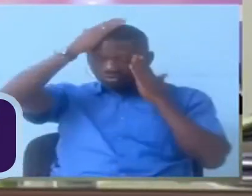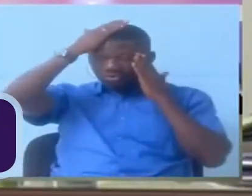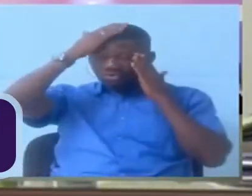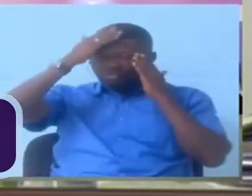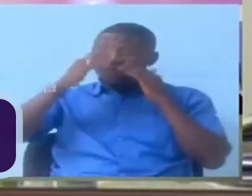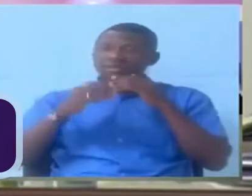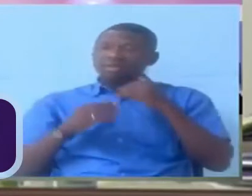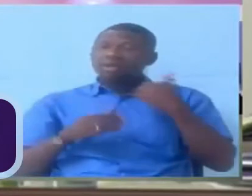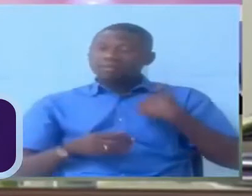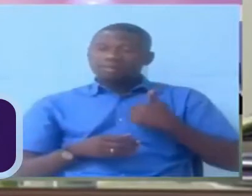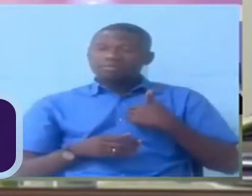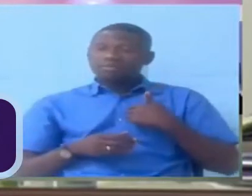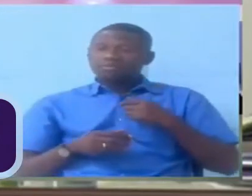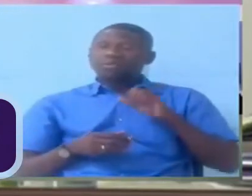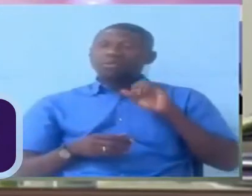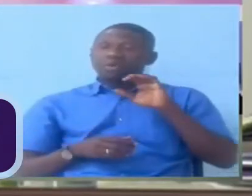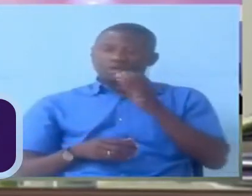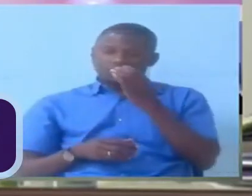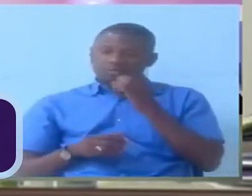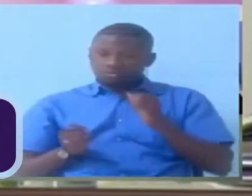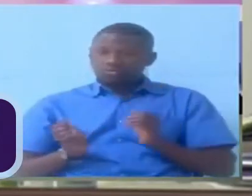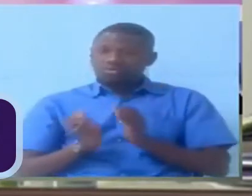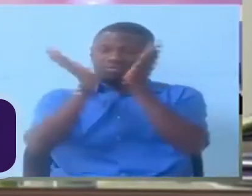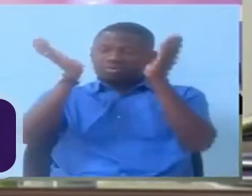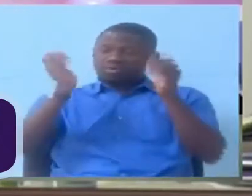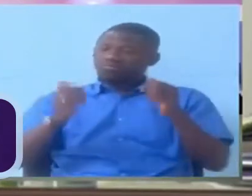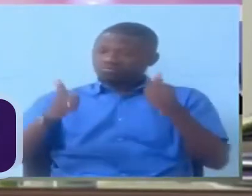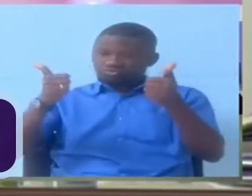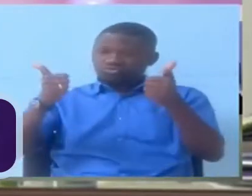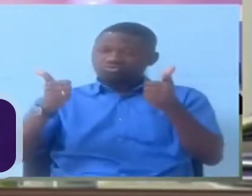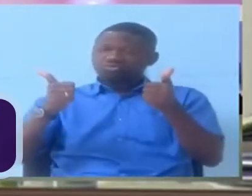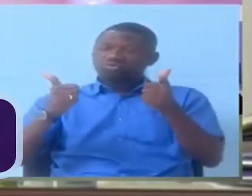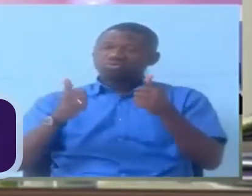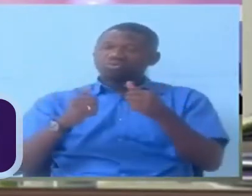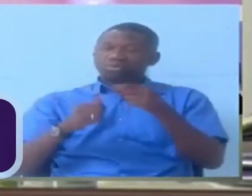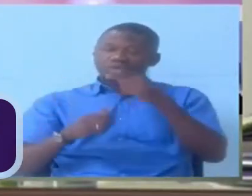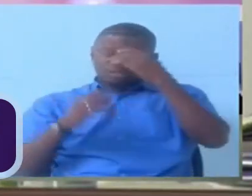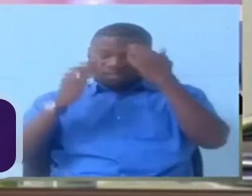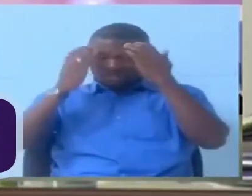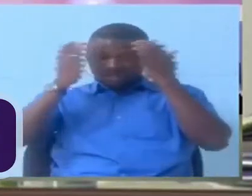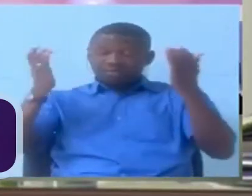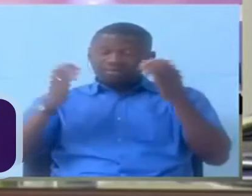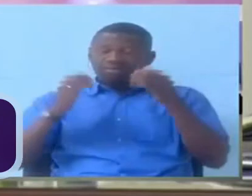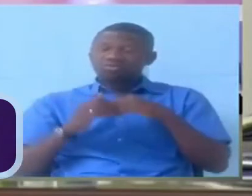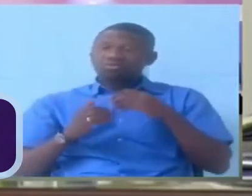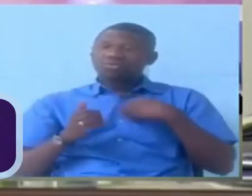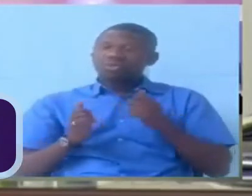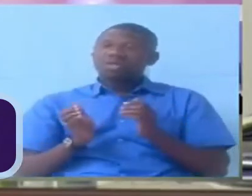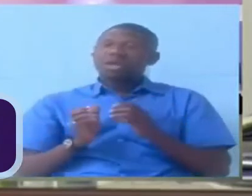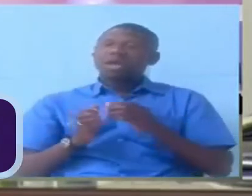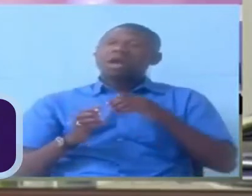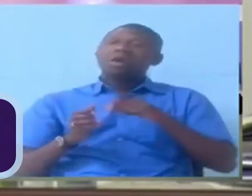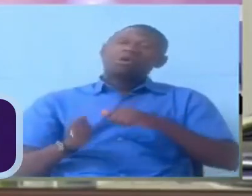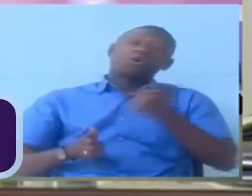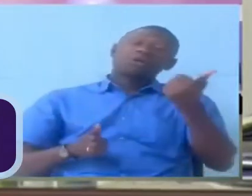milyalong ko ebe Gambia la tundo la bantala ebe Gambia bantala tem banku kota ngol mi be Gambia bantala.